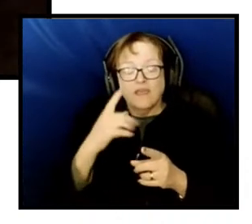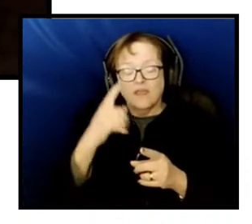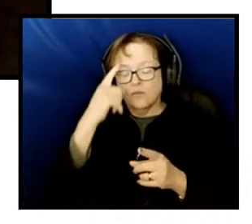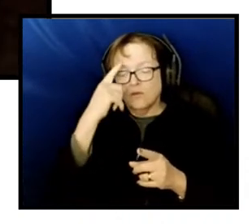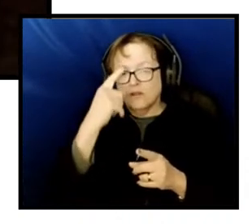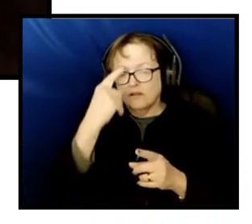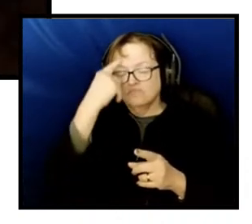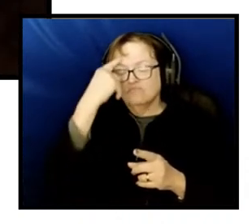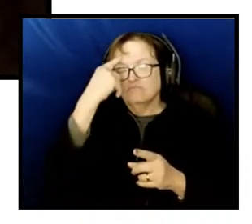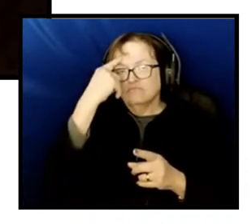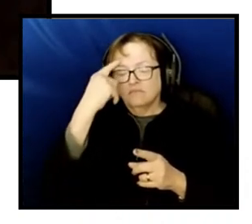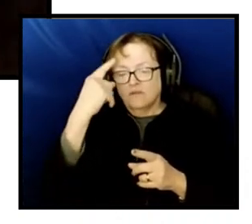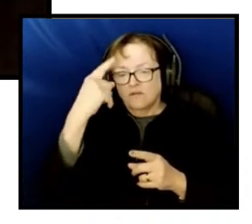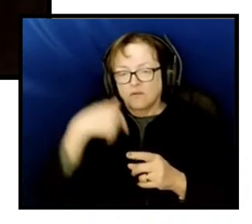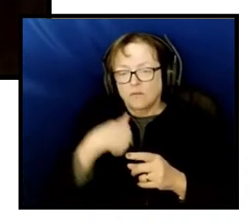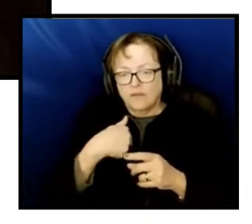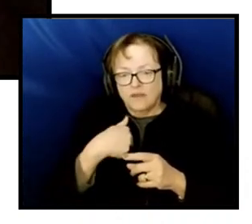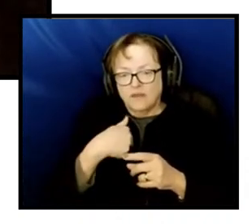was